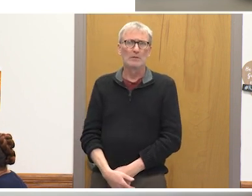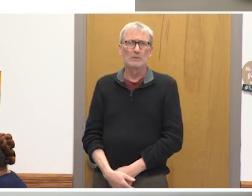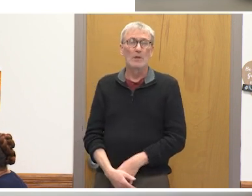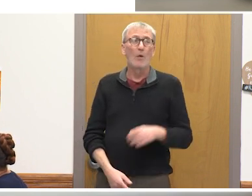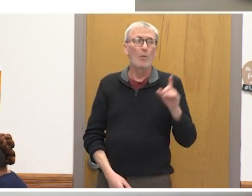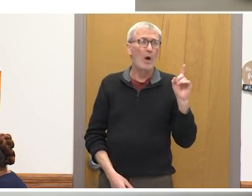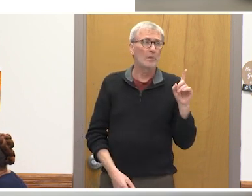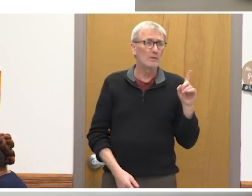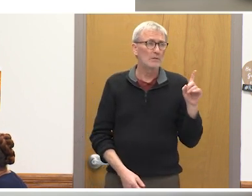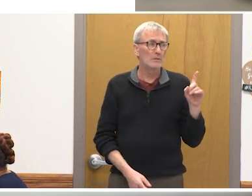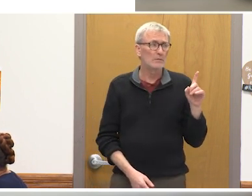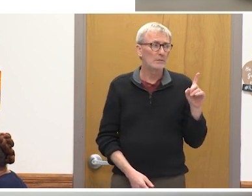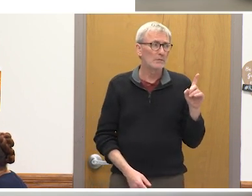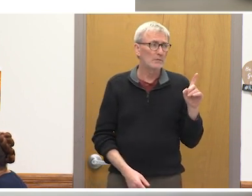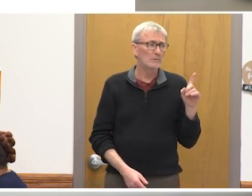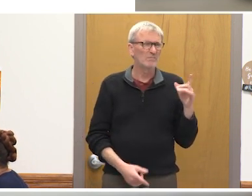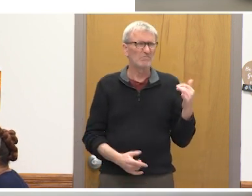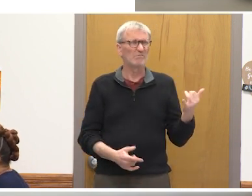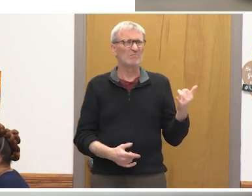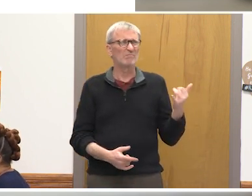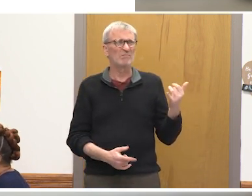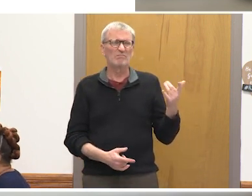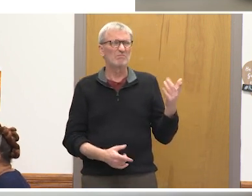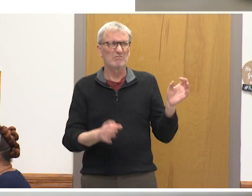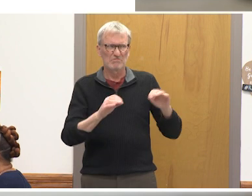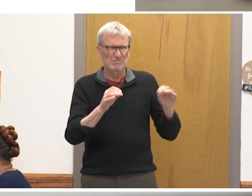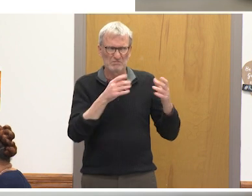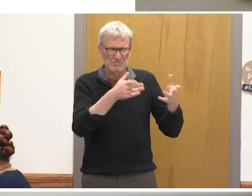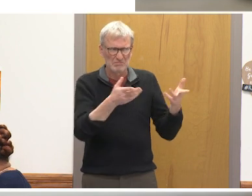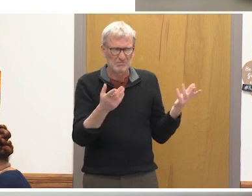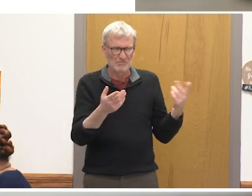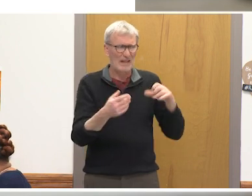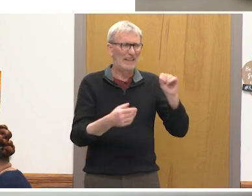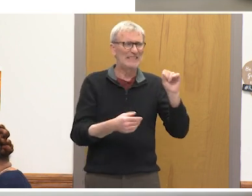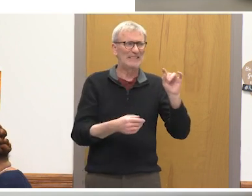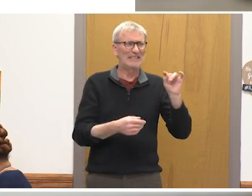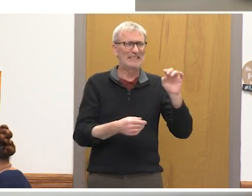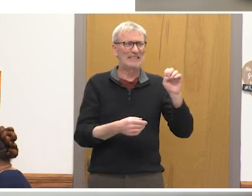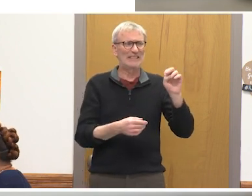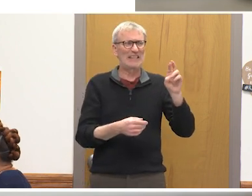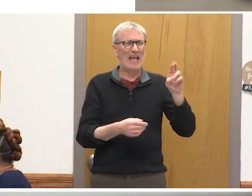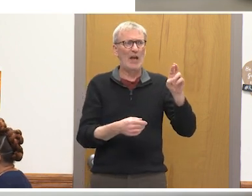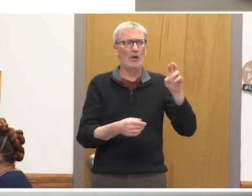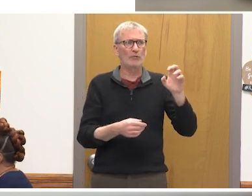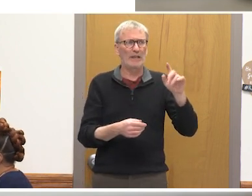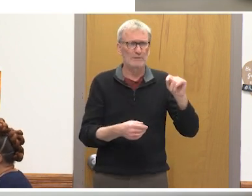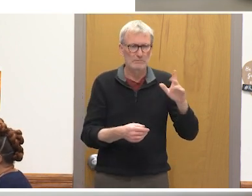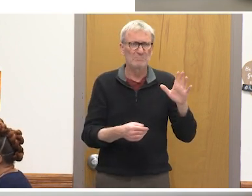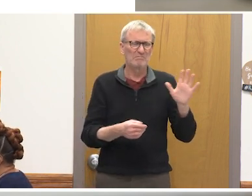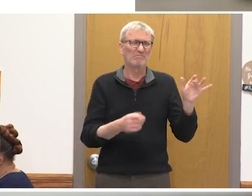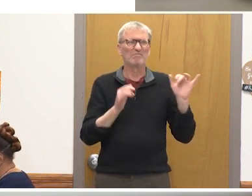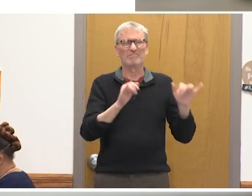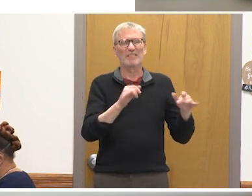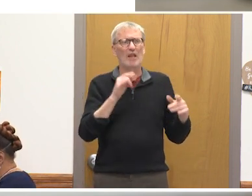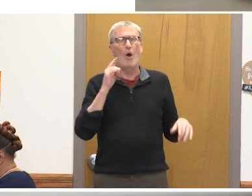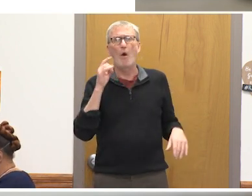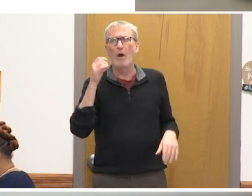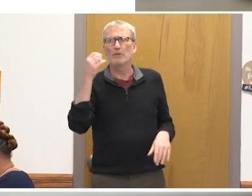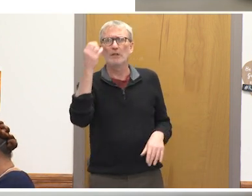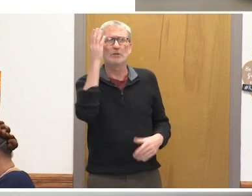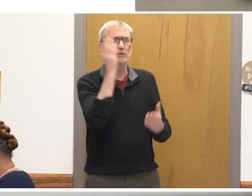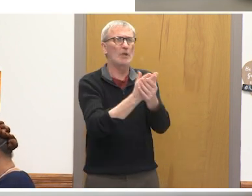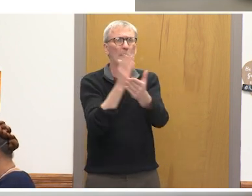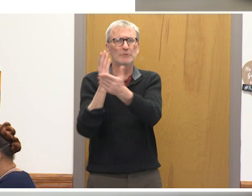of which is currently already unsignalized, and that is Sterrett Street. That is currently now an all-way stop. So